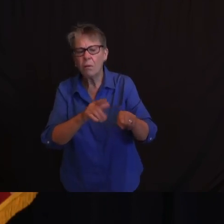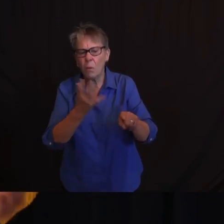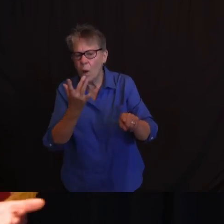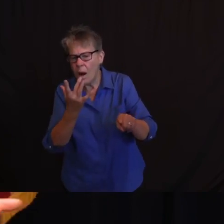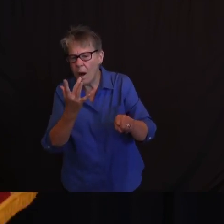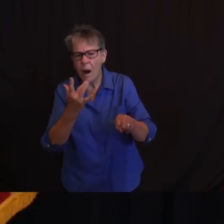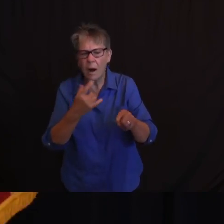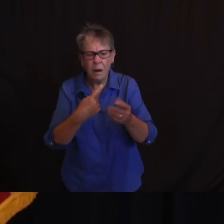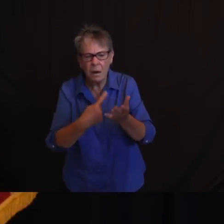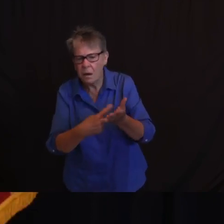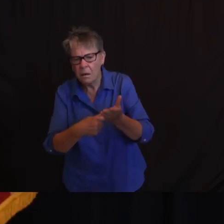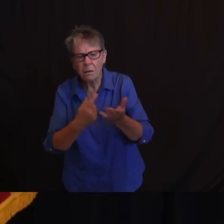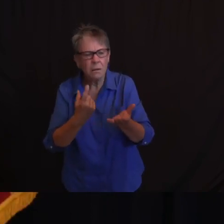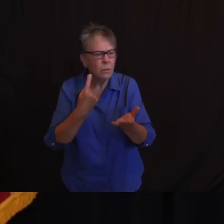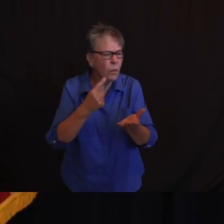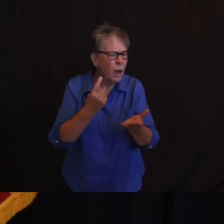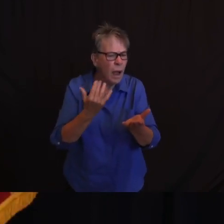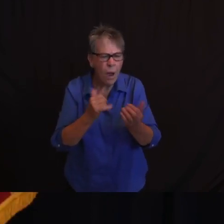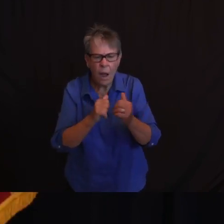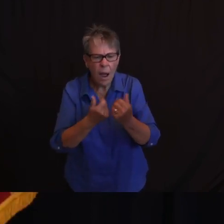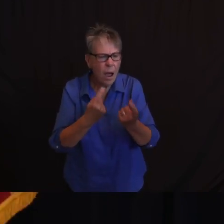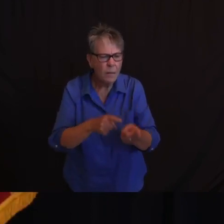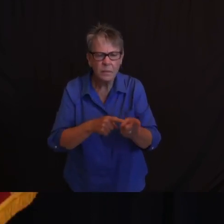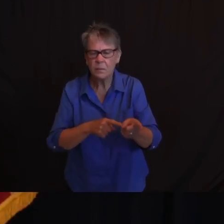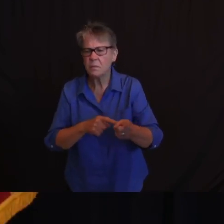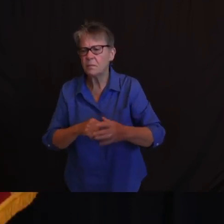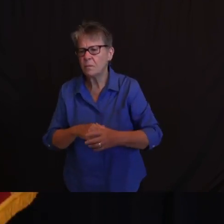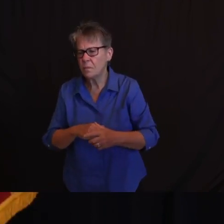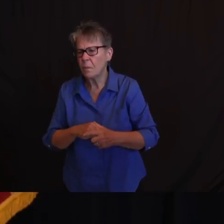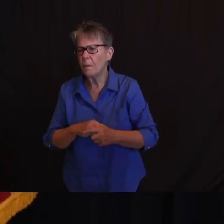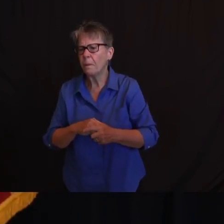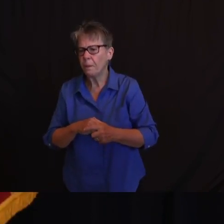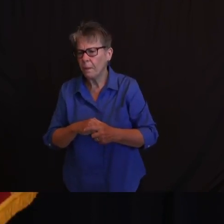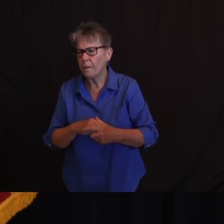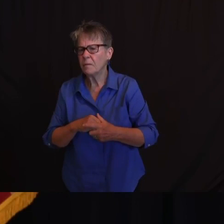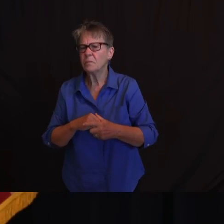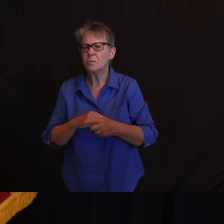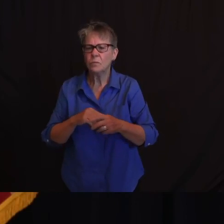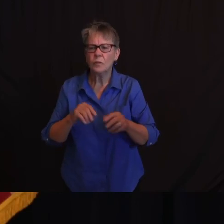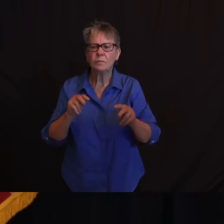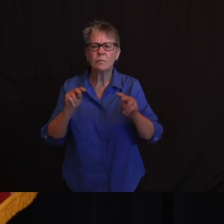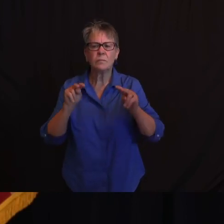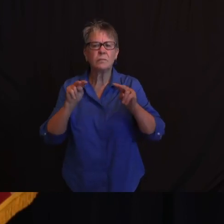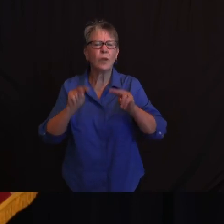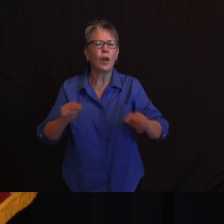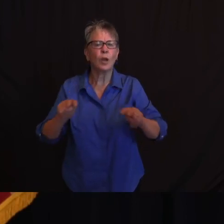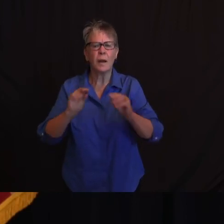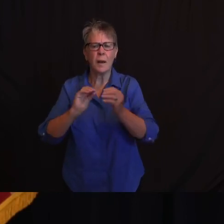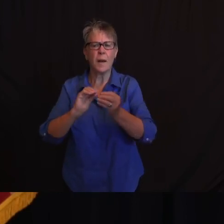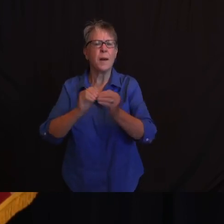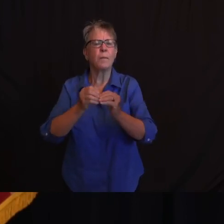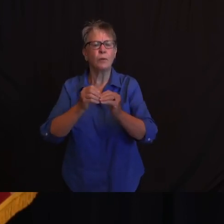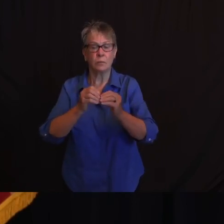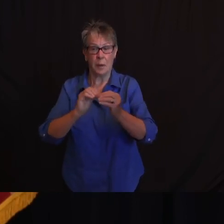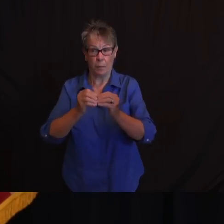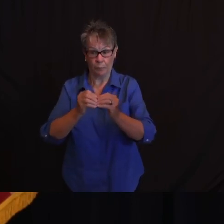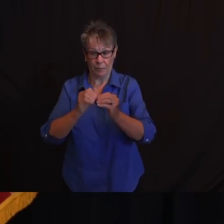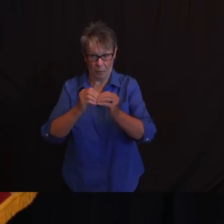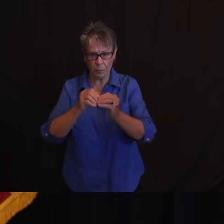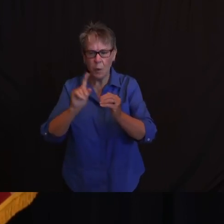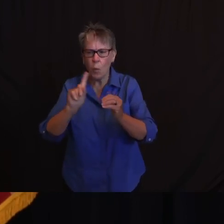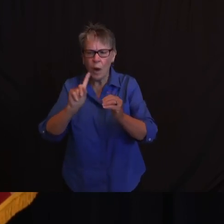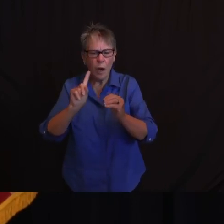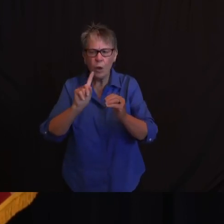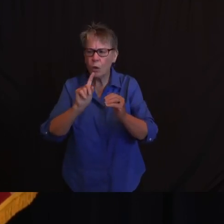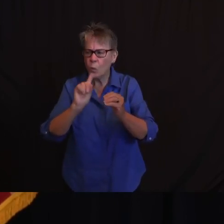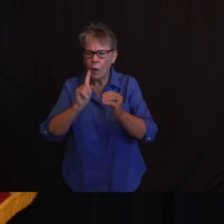hard numbers, as have been mentioned here, but we also look at the sense of what goes into those hard numbers, as well as something that is a little bit harder to quantitate, which